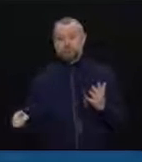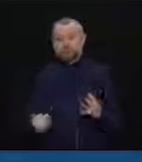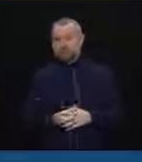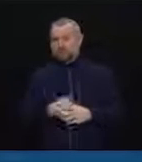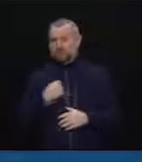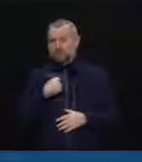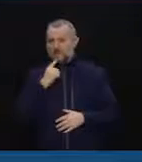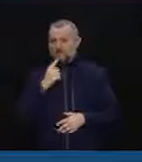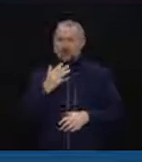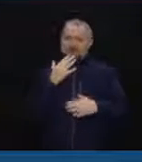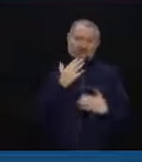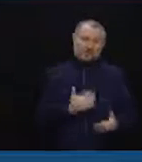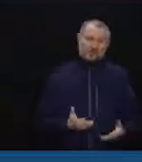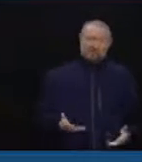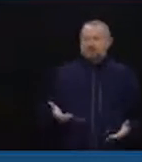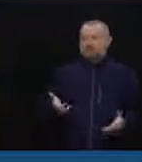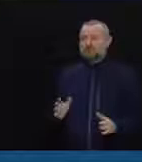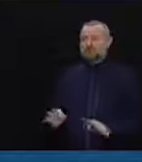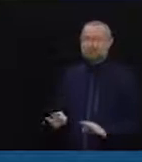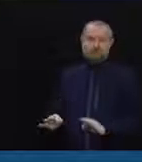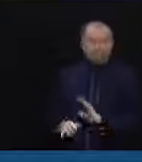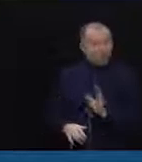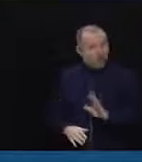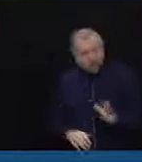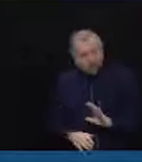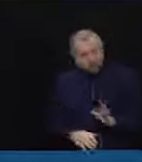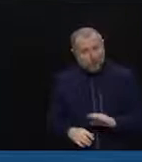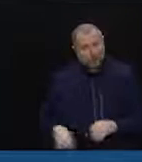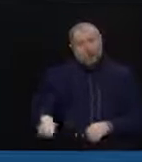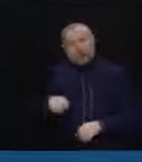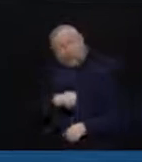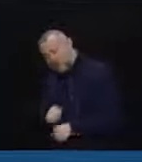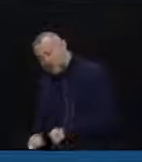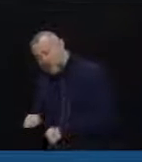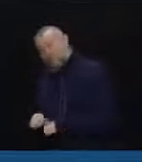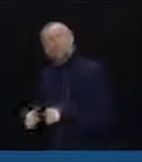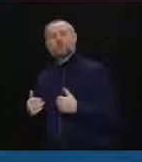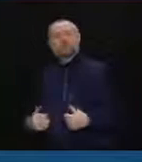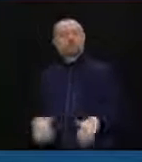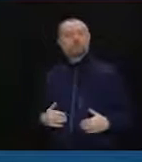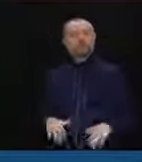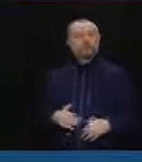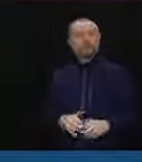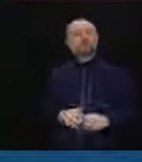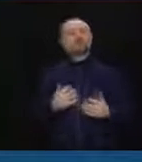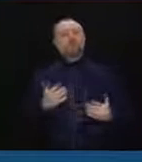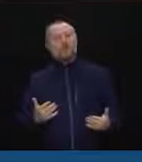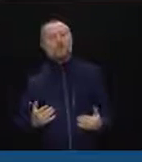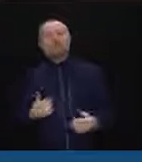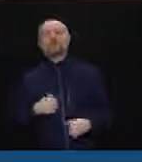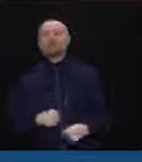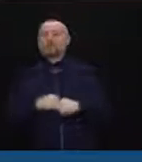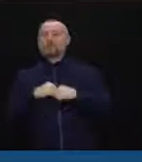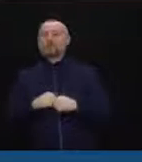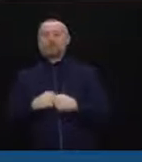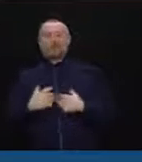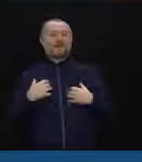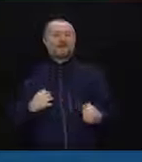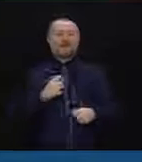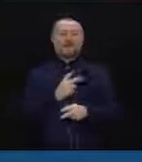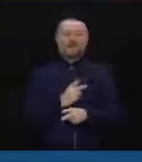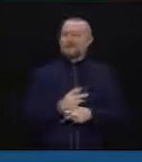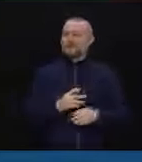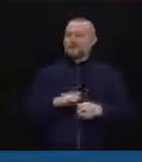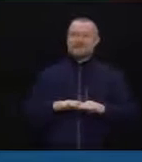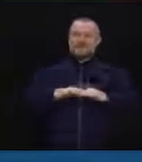the throes of this. So we're gonna keep protecting our healthcare system. We, as I mentioned, have amassed more test kits